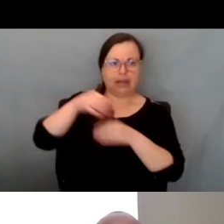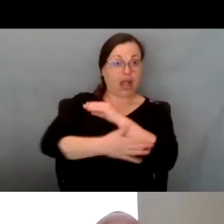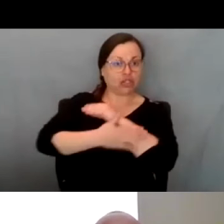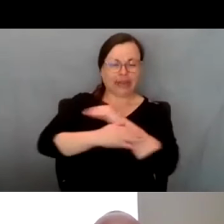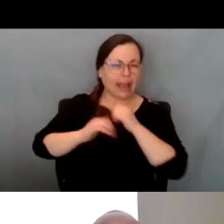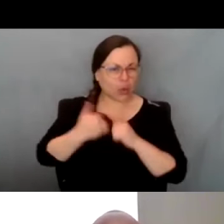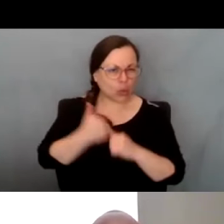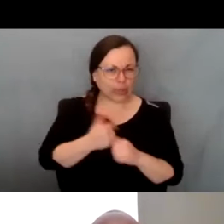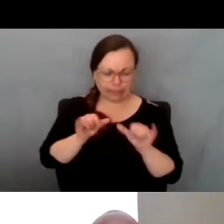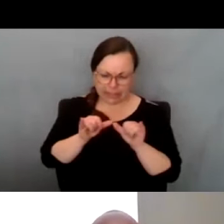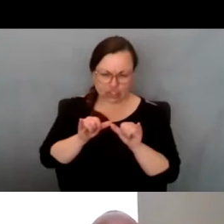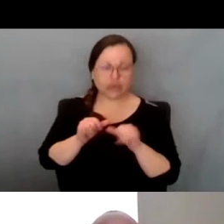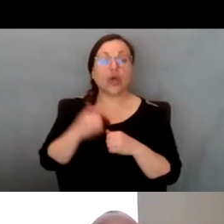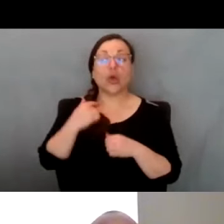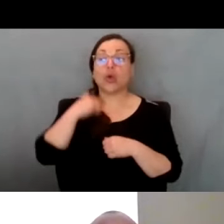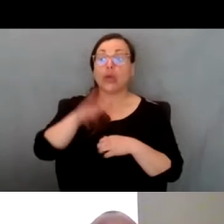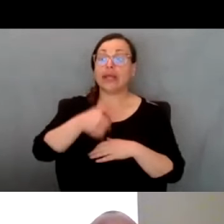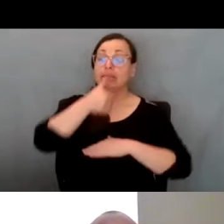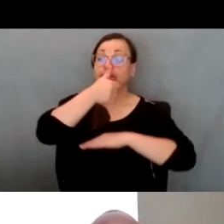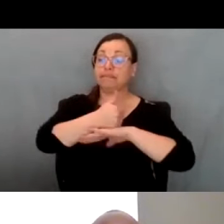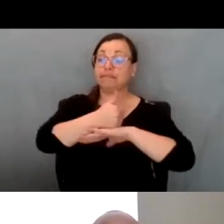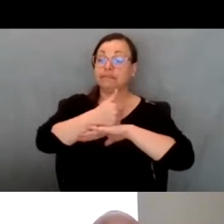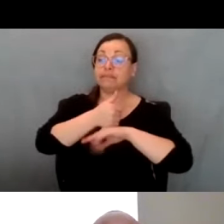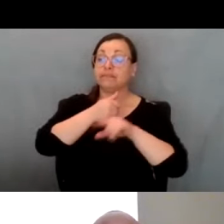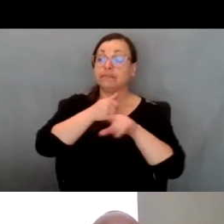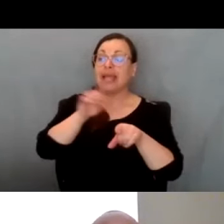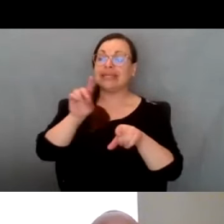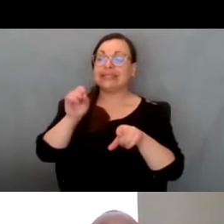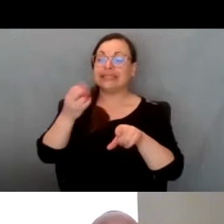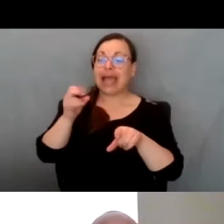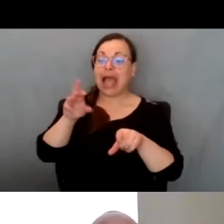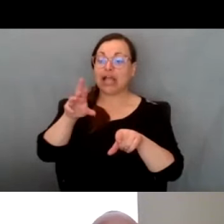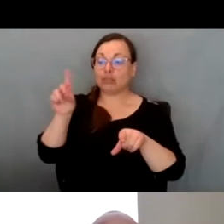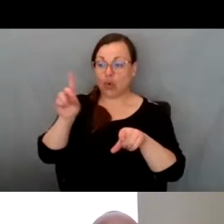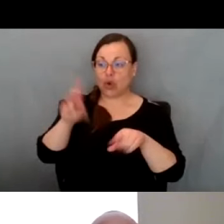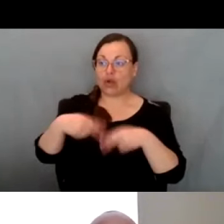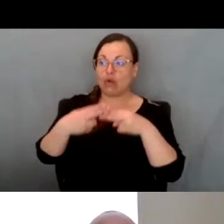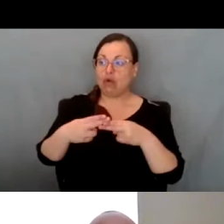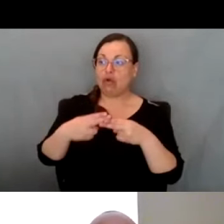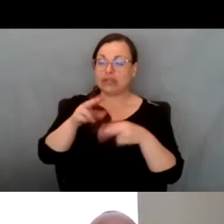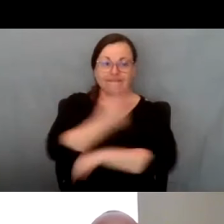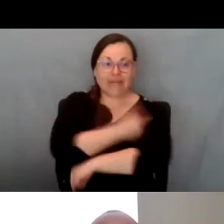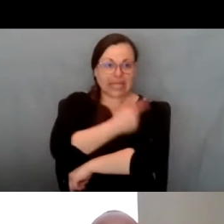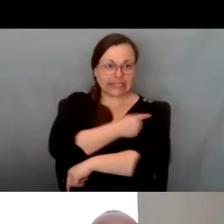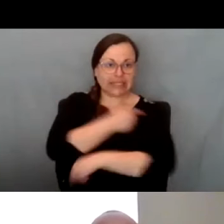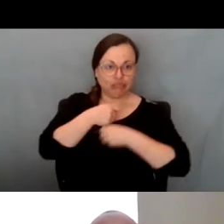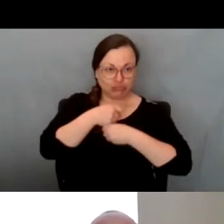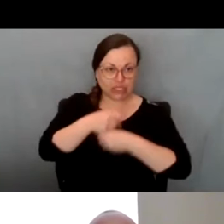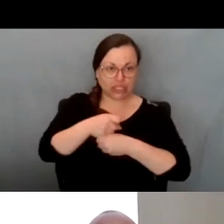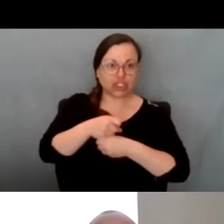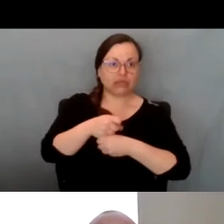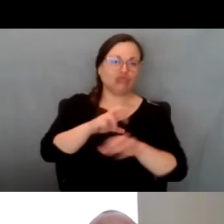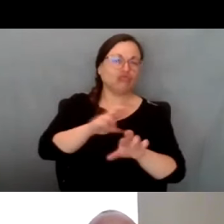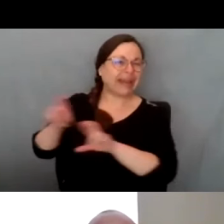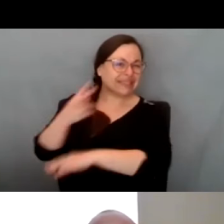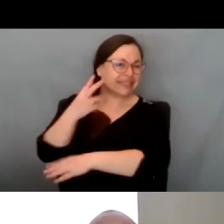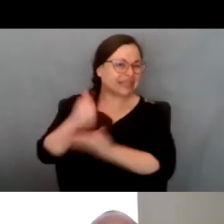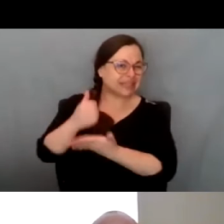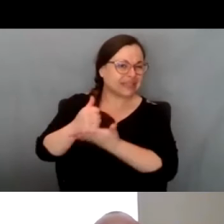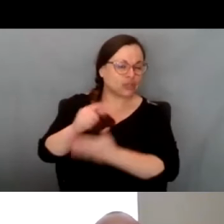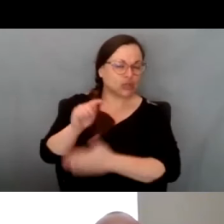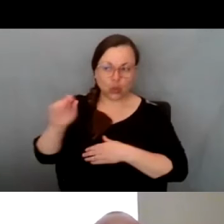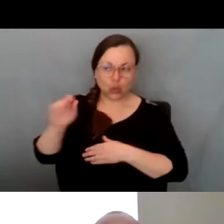together a live dashboard called the Vaccine Introduction Readiness Assessment Tool, or VIRAT